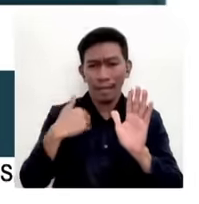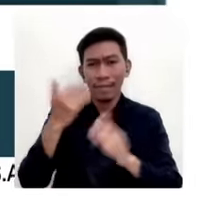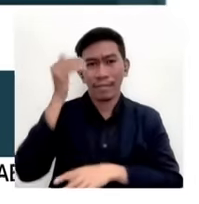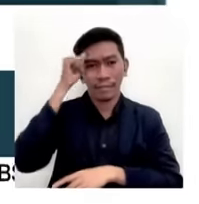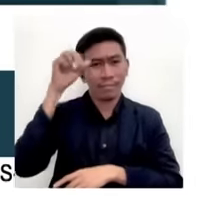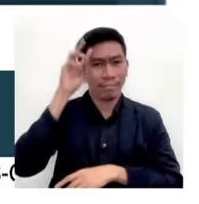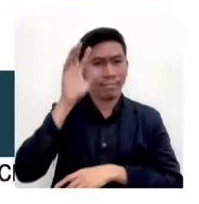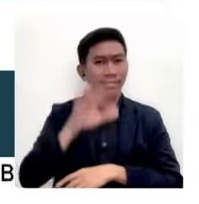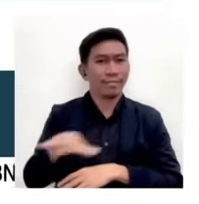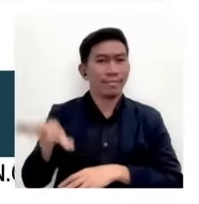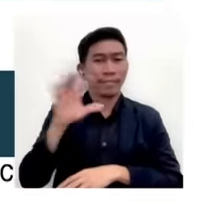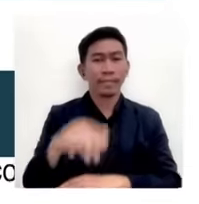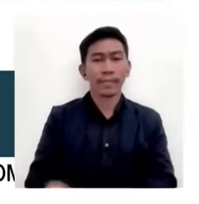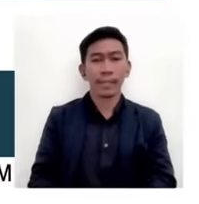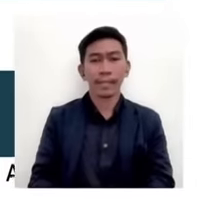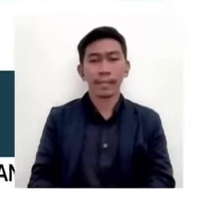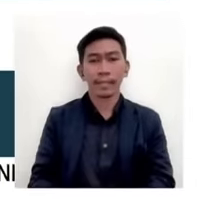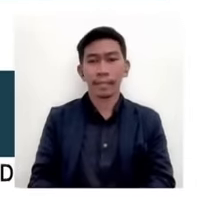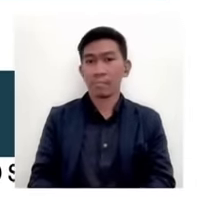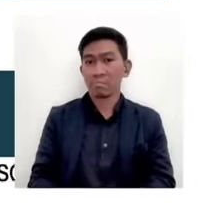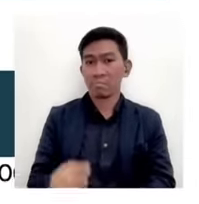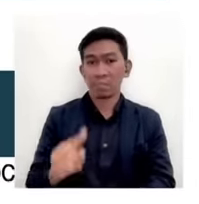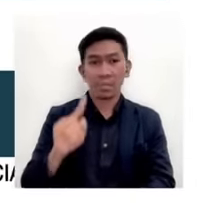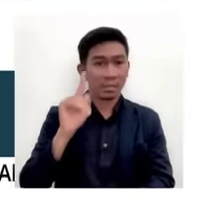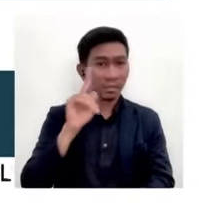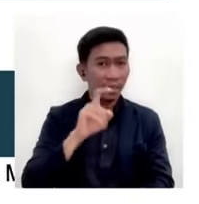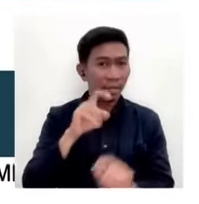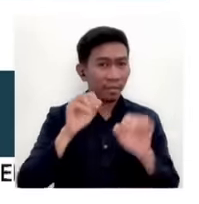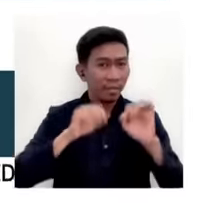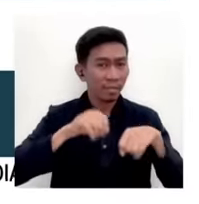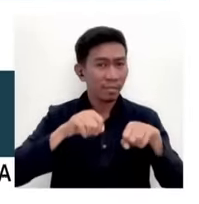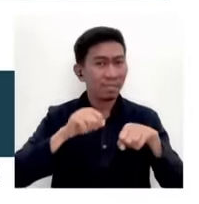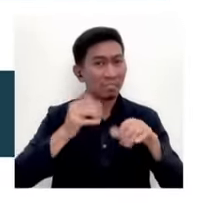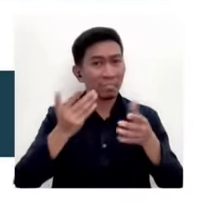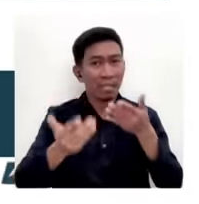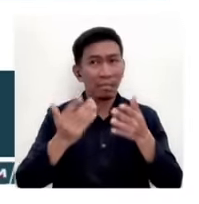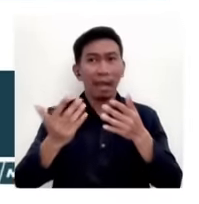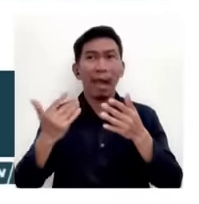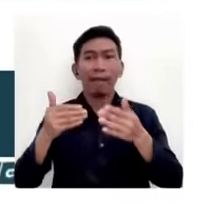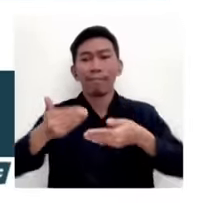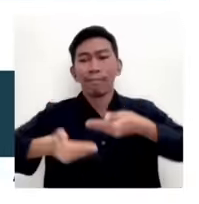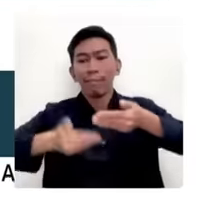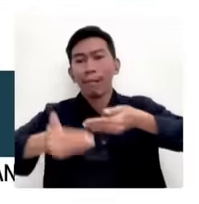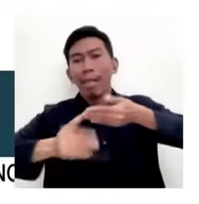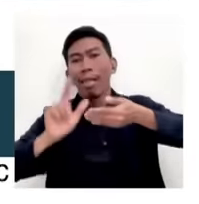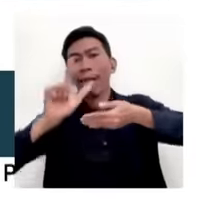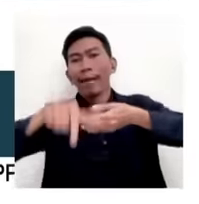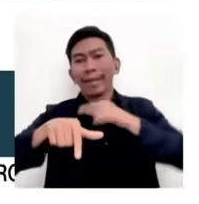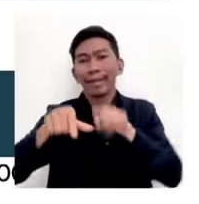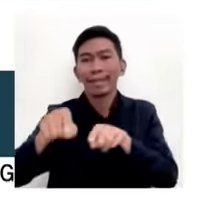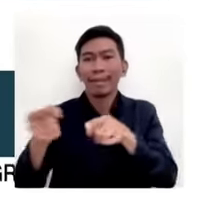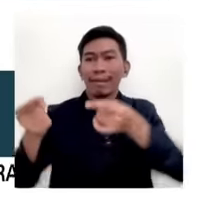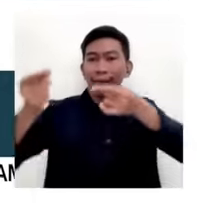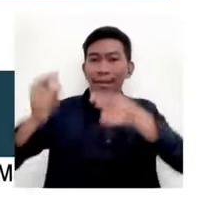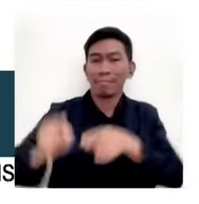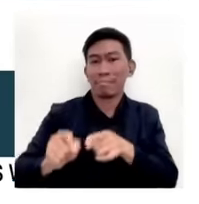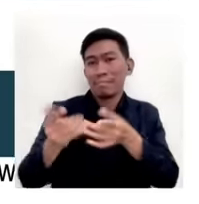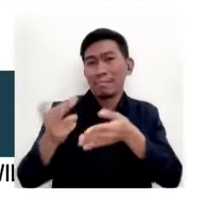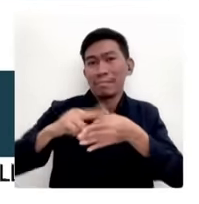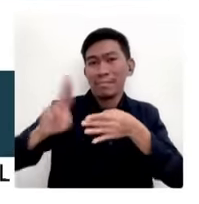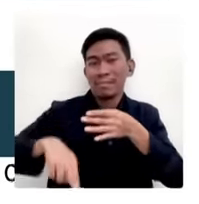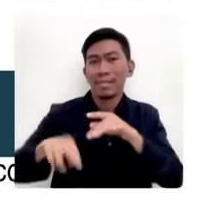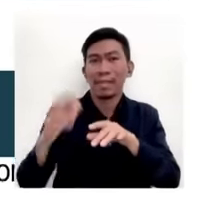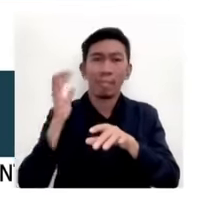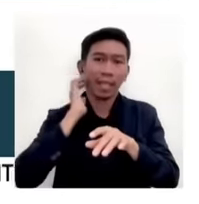do you think this has a possibility of, you know, snowballing into a scenario where and it will be Mindanaoan